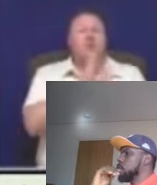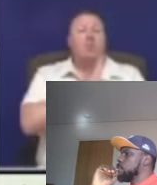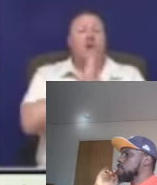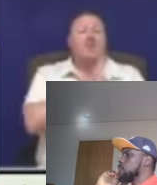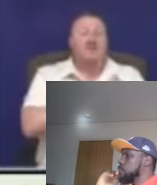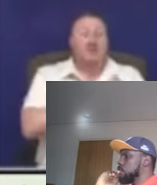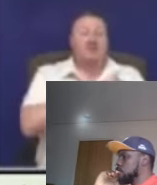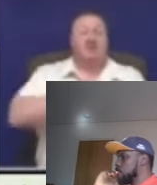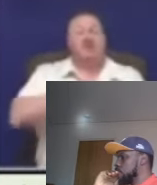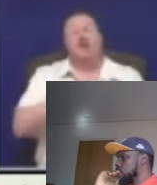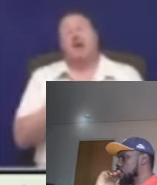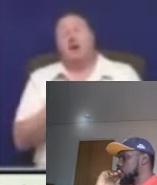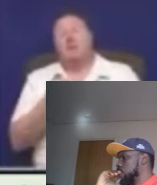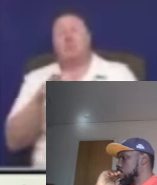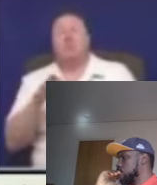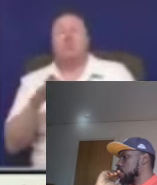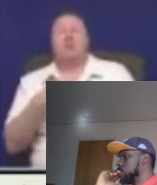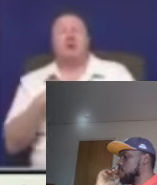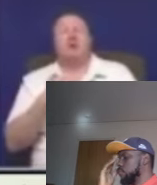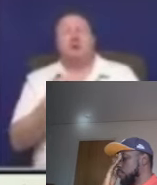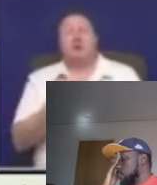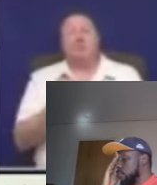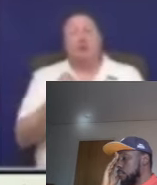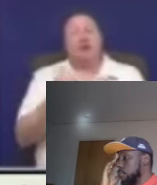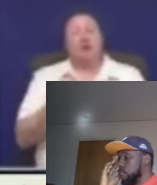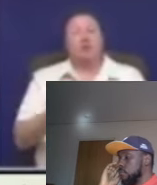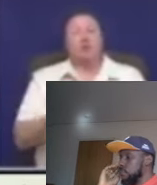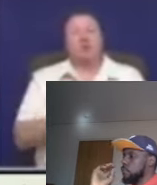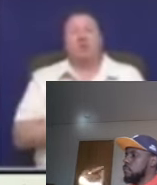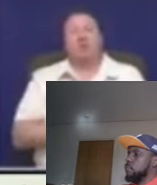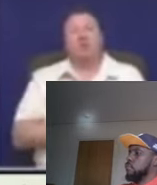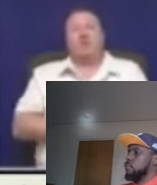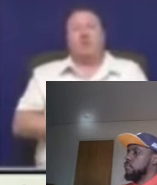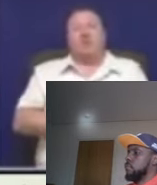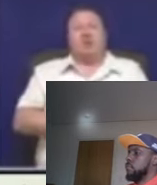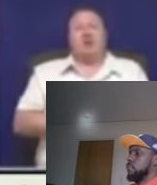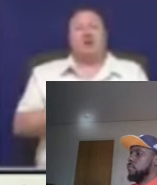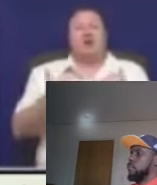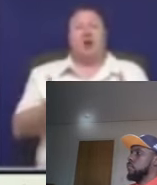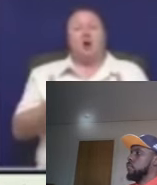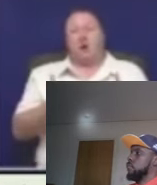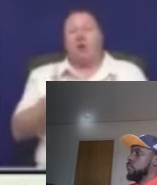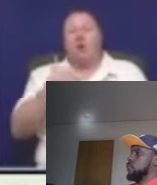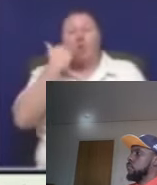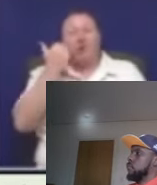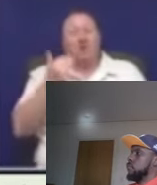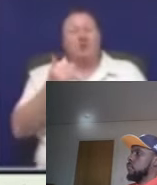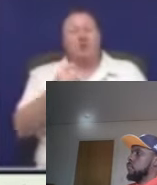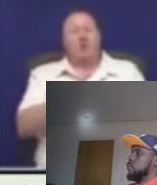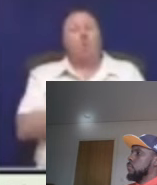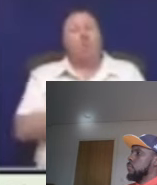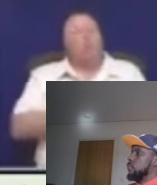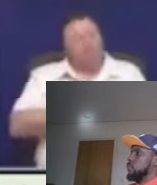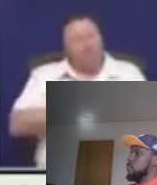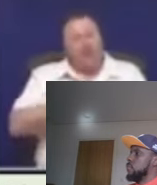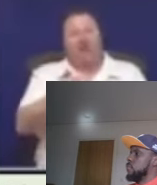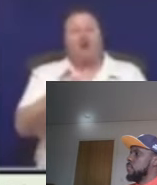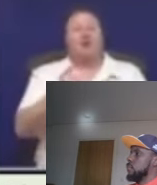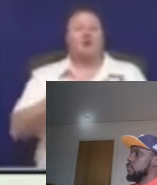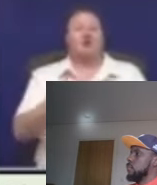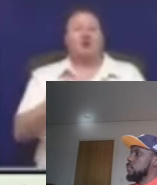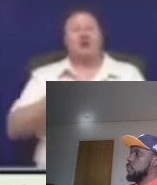rands. As I stated shortly after my appointment, we're committed to restoring the rule of law at construction sites across the